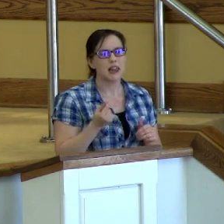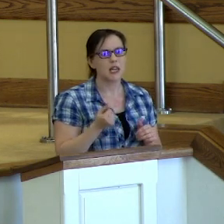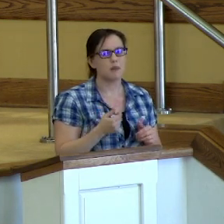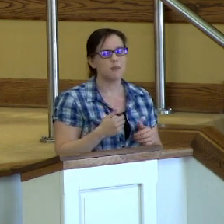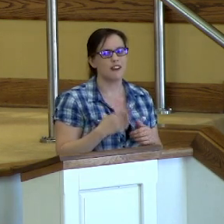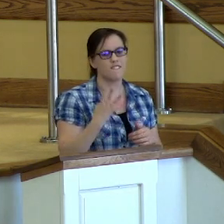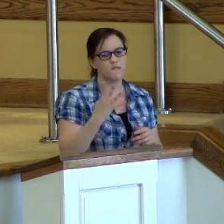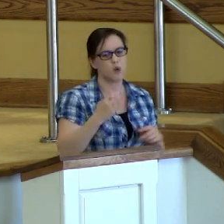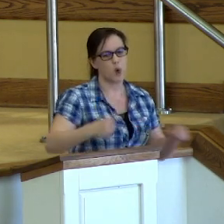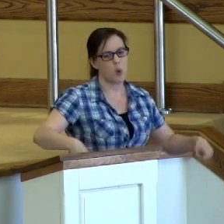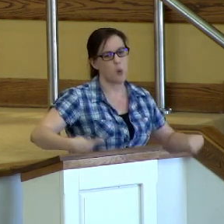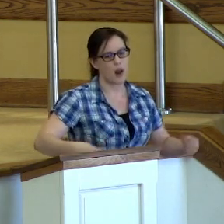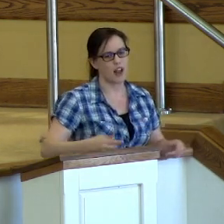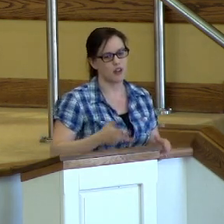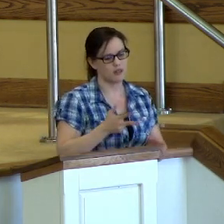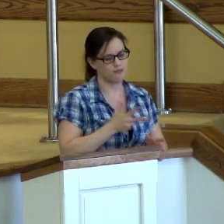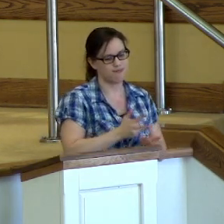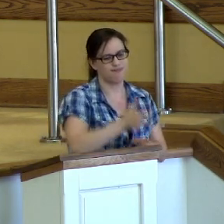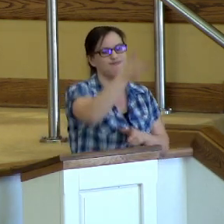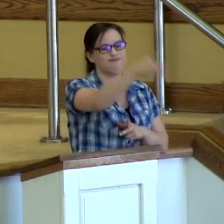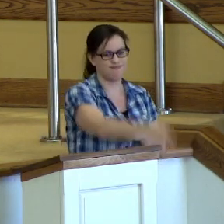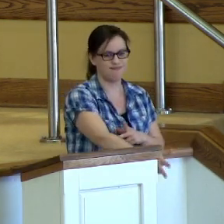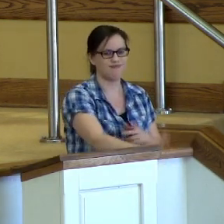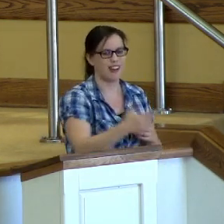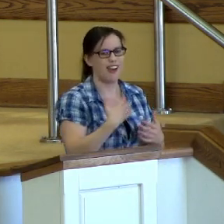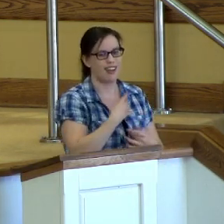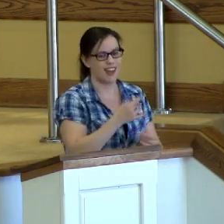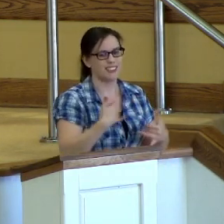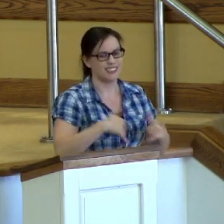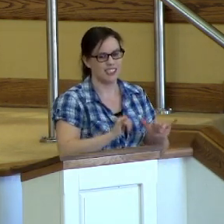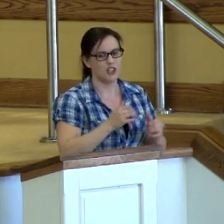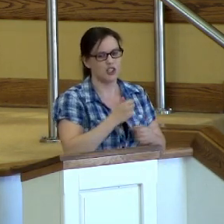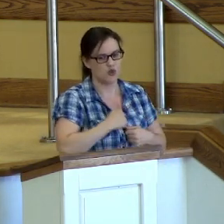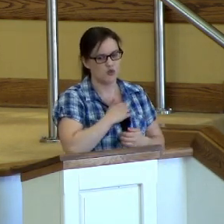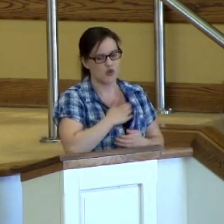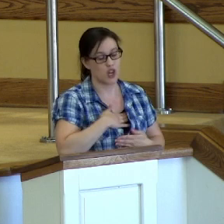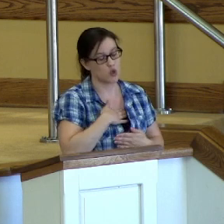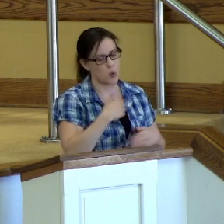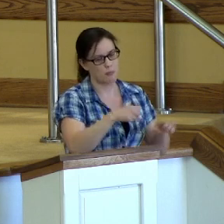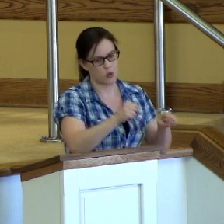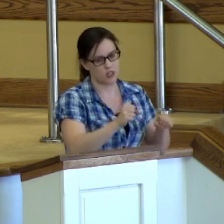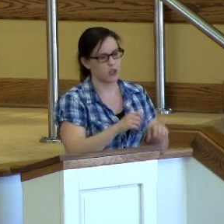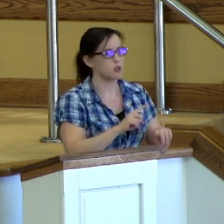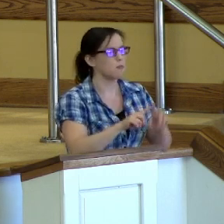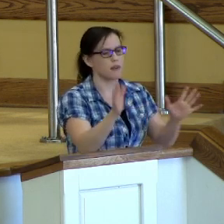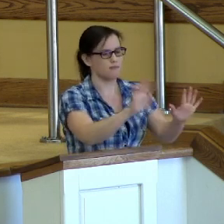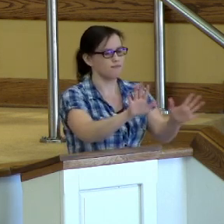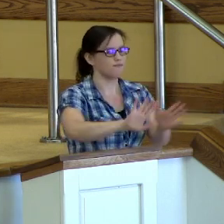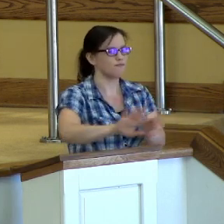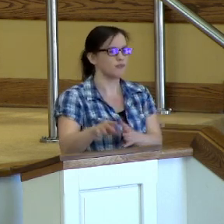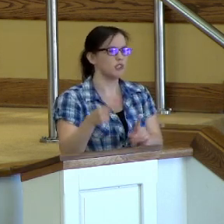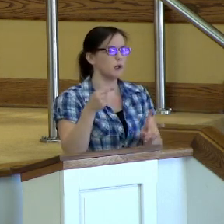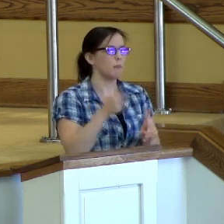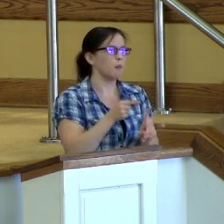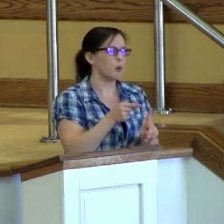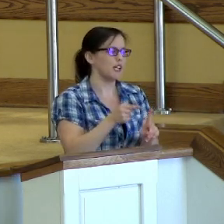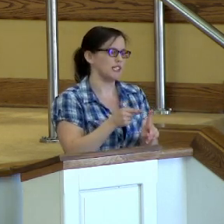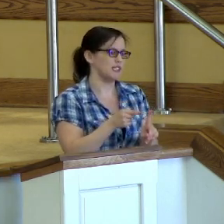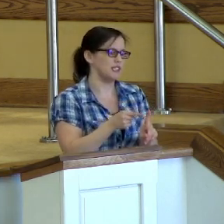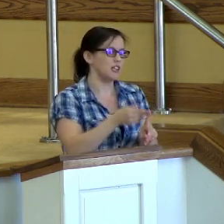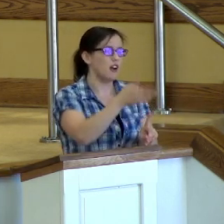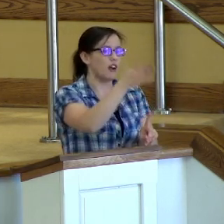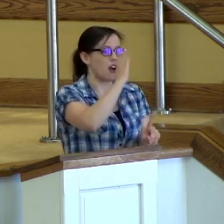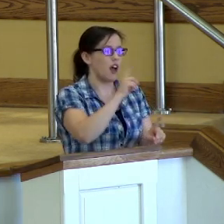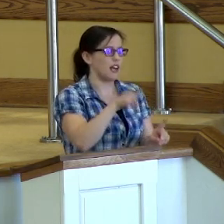know, it's not as good. But, amen. But just be where God wants you to be and let him